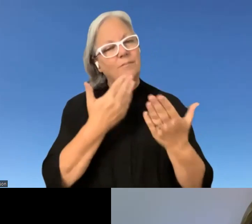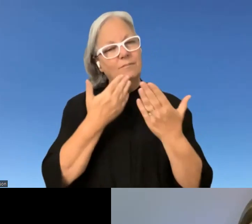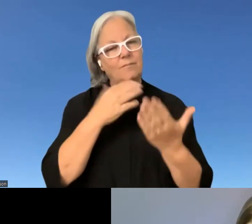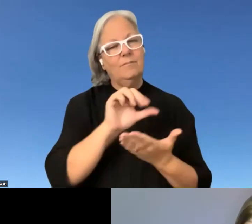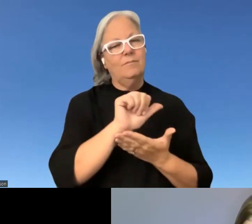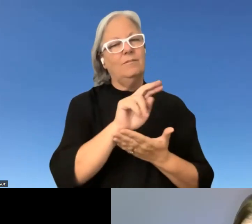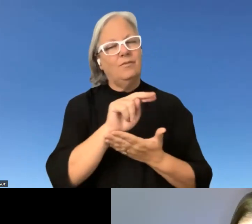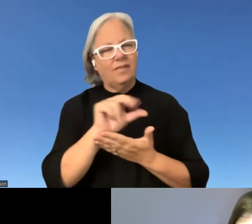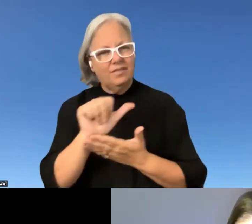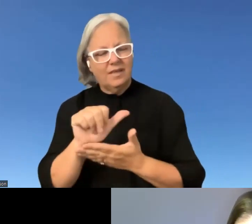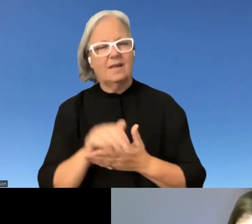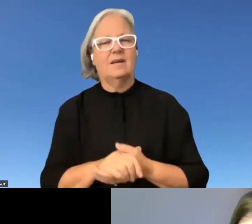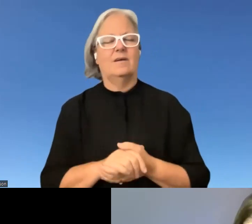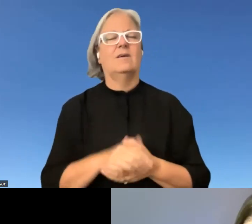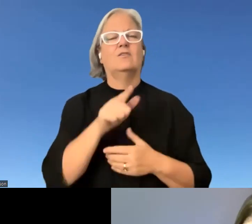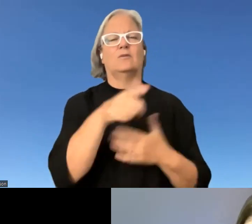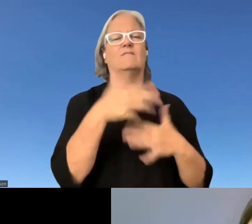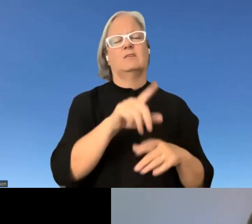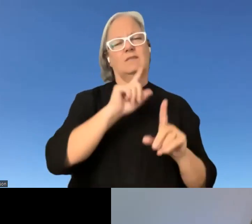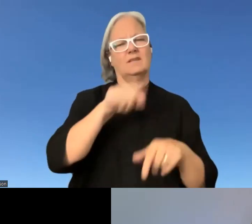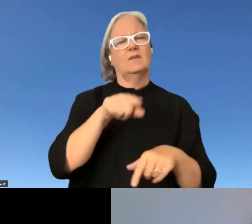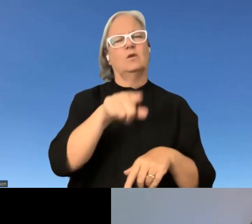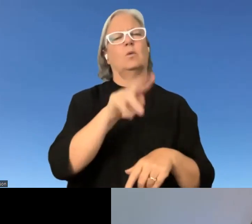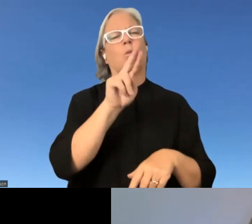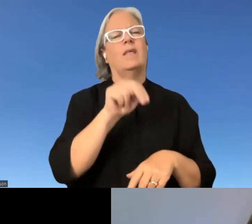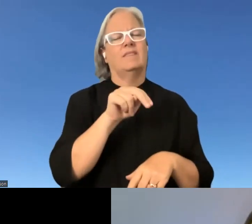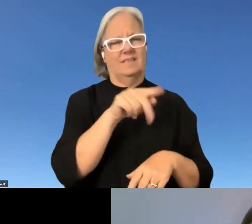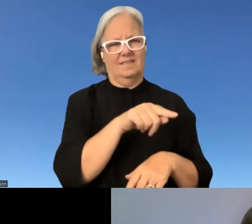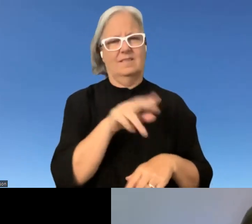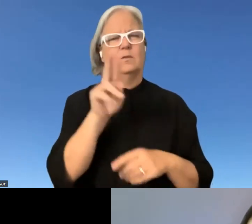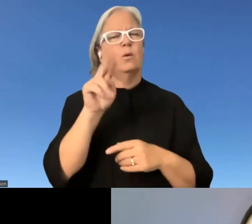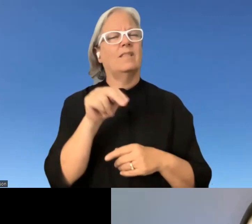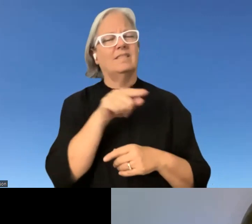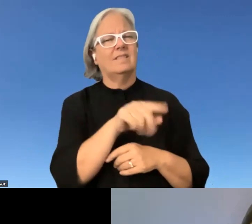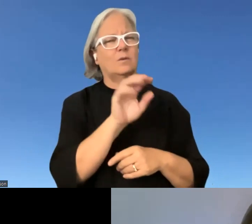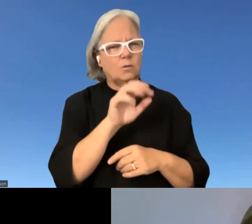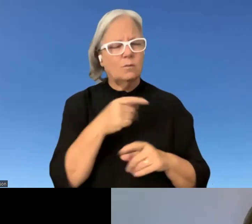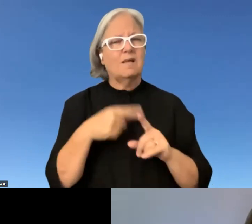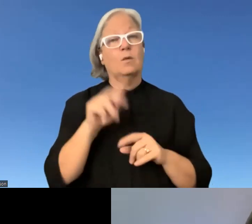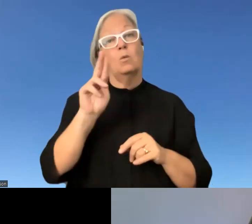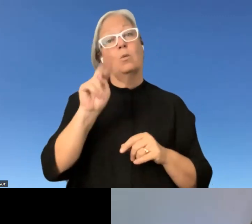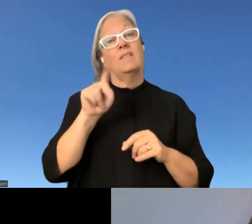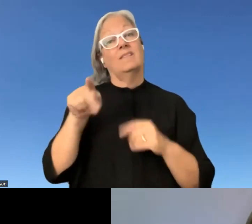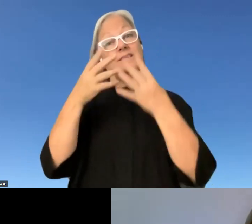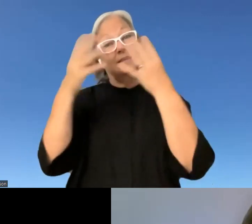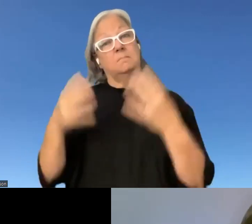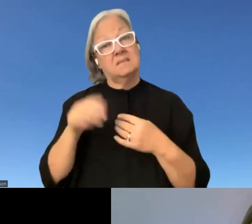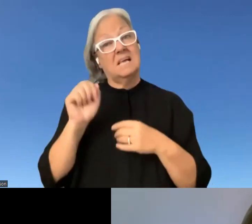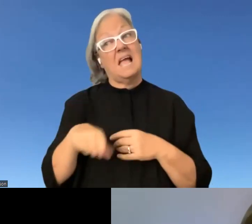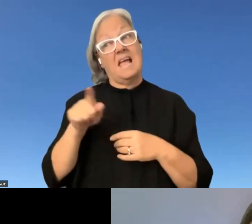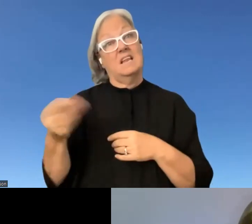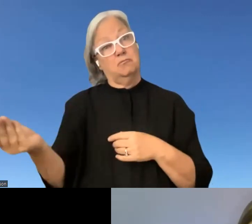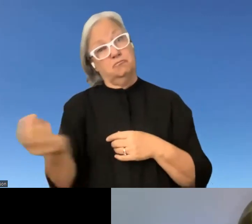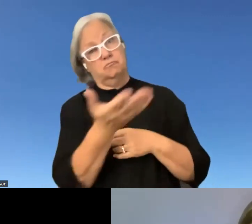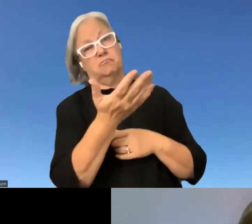you also replied to a question from a UN colleague from the United Nations, that even the UN system can submit their nomination. So I'll make